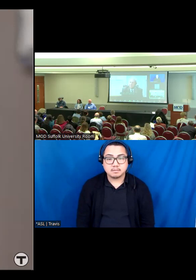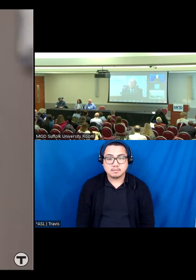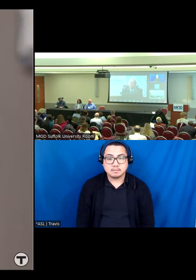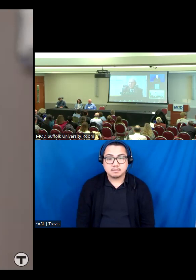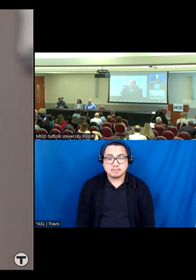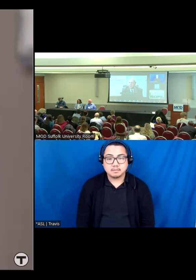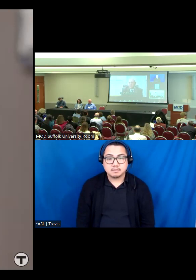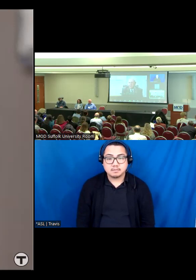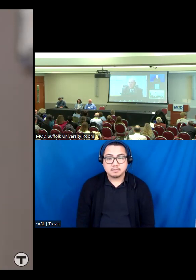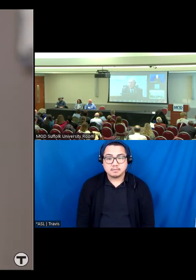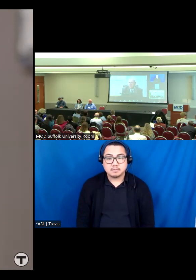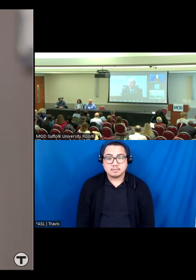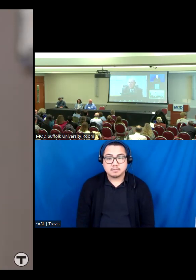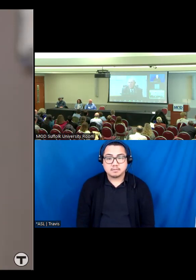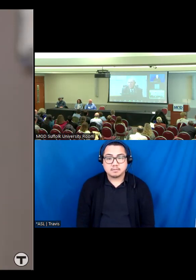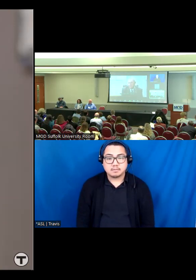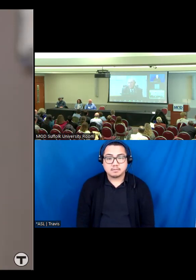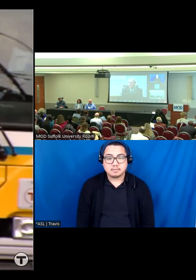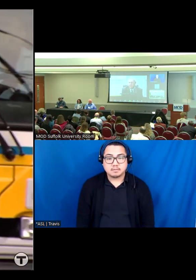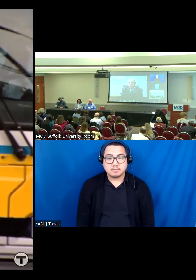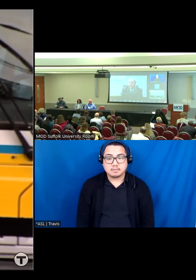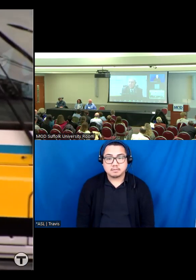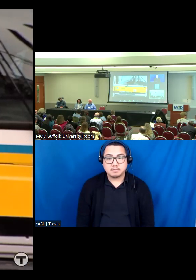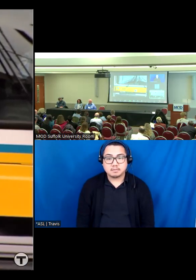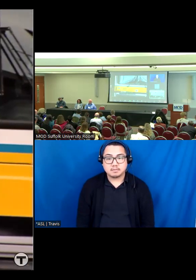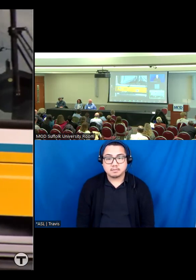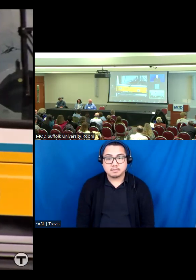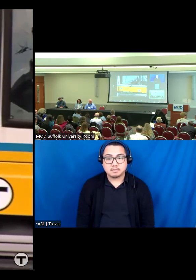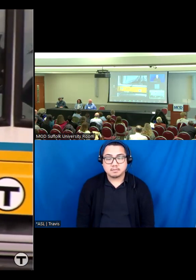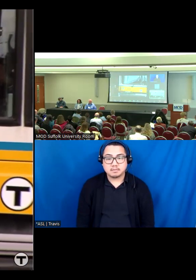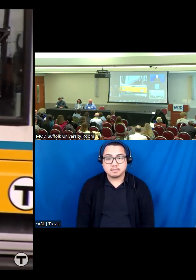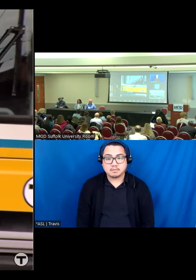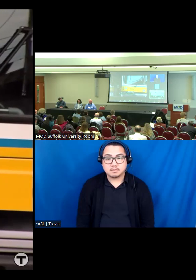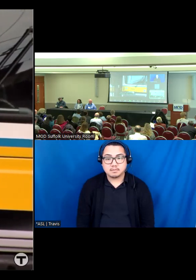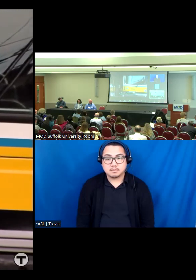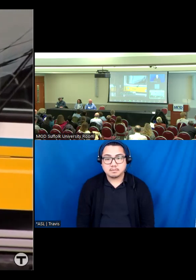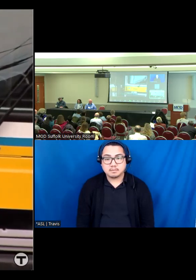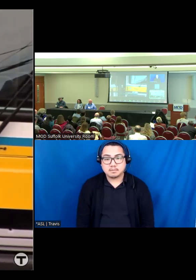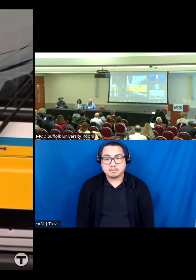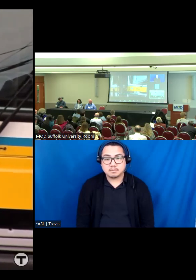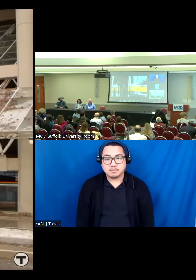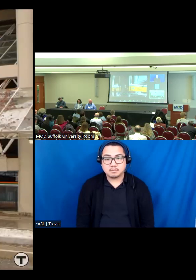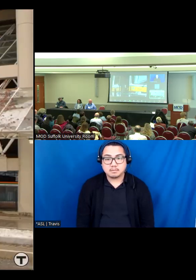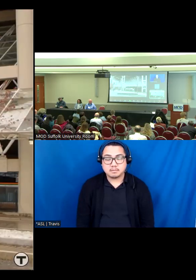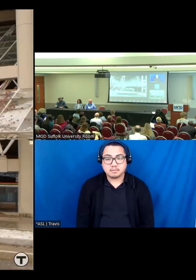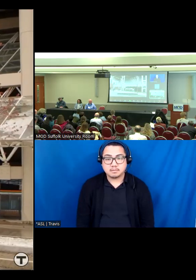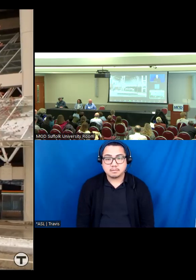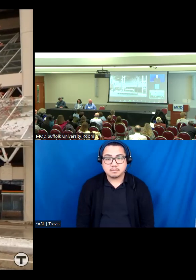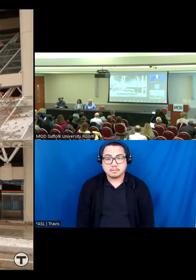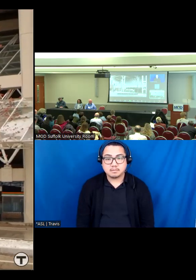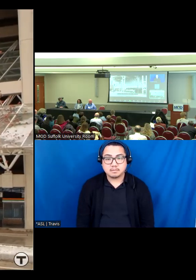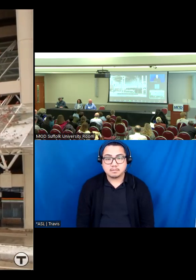to expand accessibility to throughout our system. When the MBTA had trainings and they were putting out a new